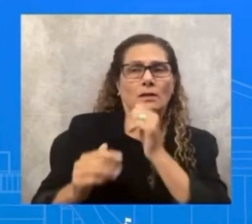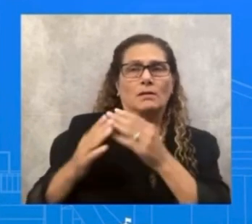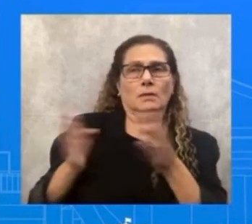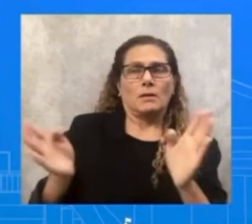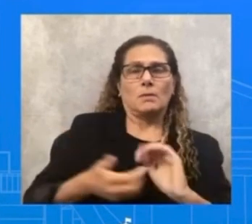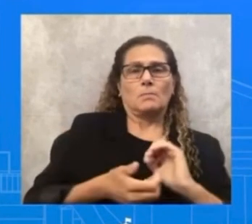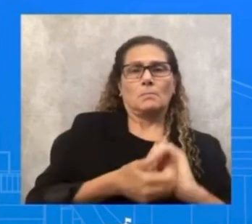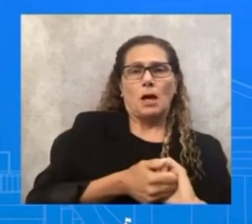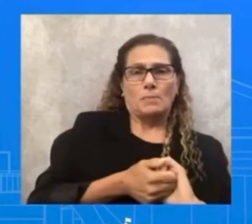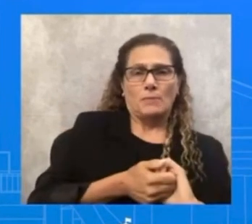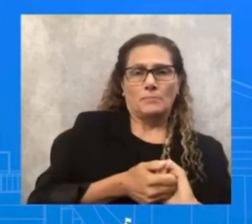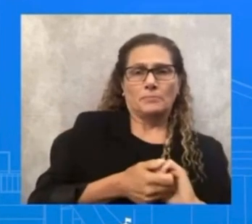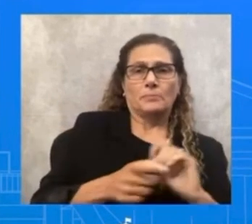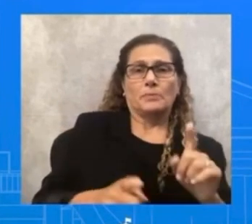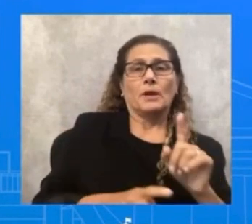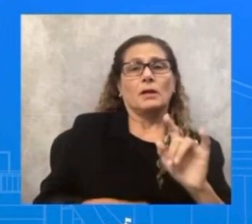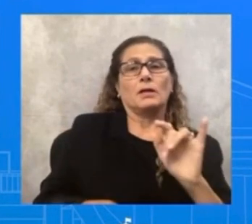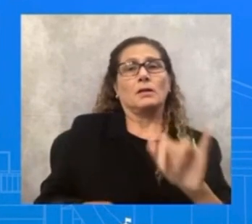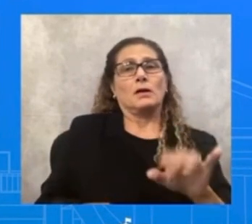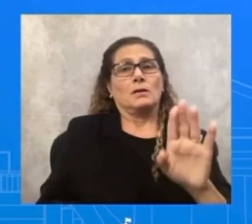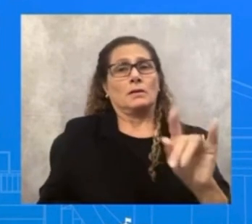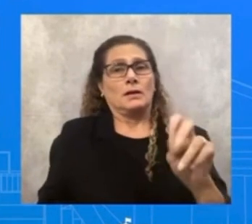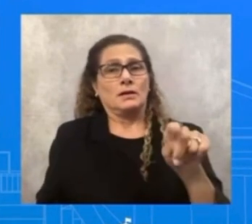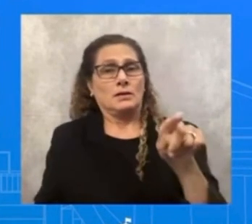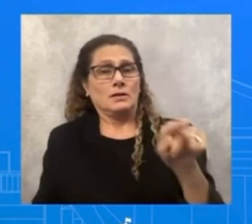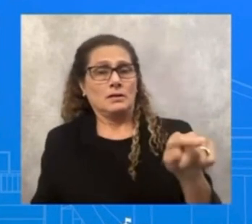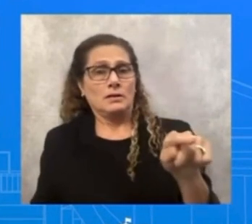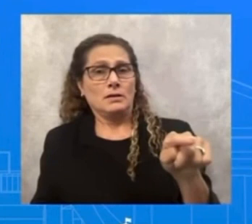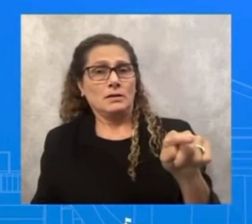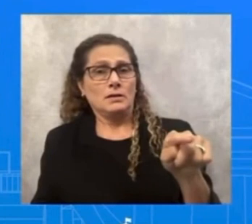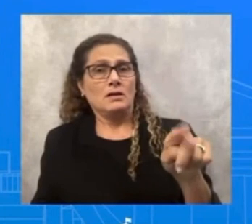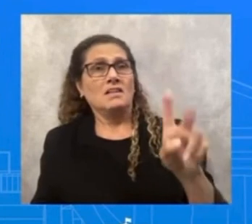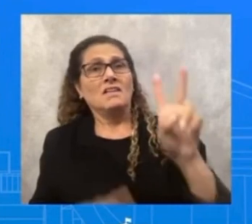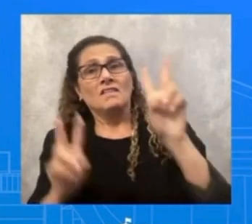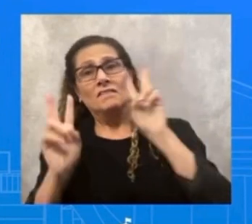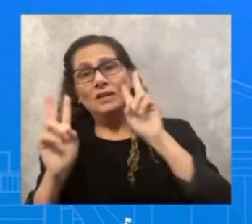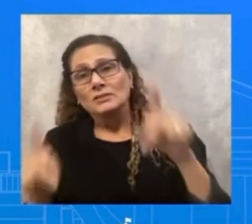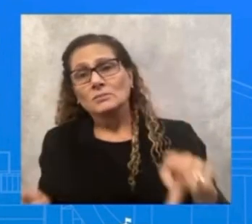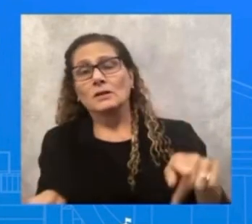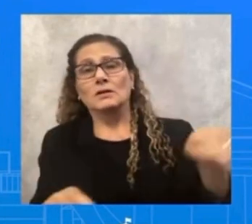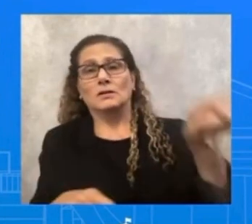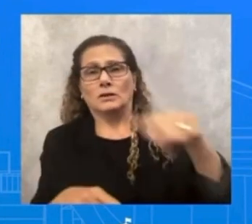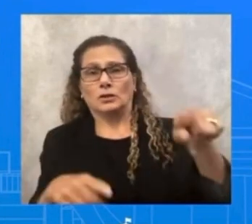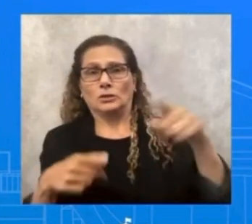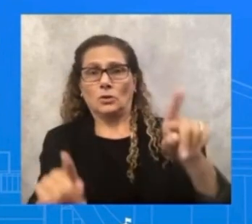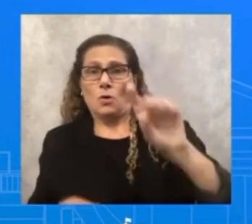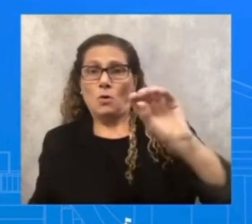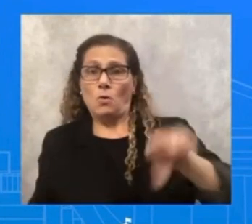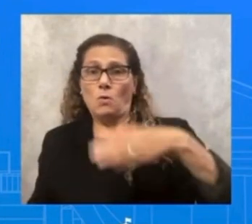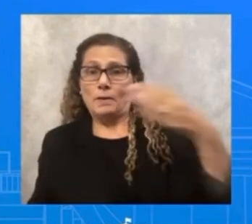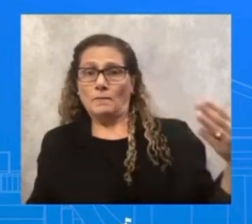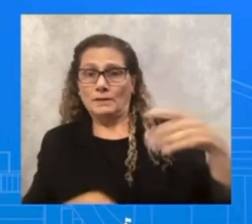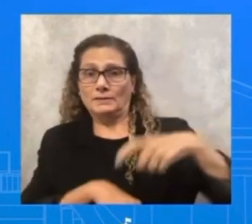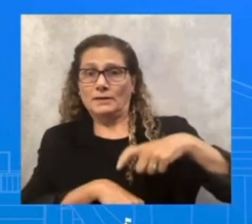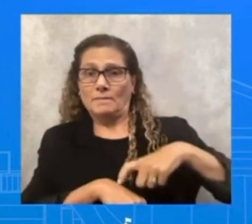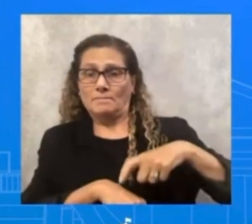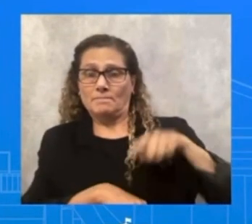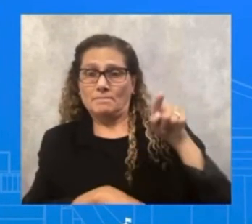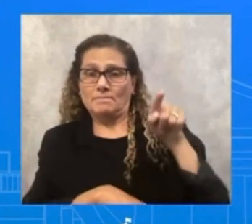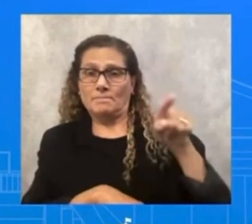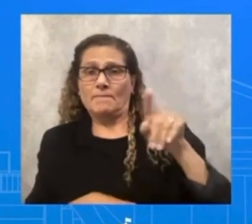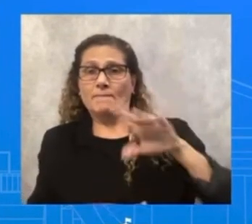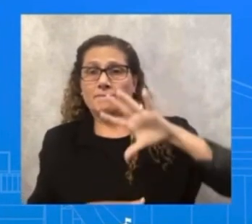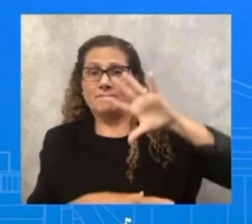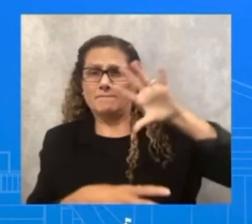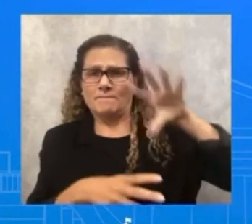Vice President Biden oversaw a lot of the stimulus spending, but didn't foresee the $528 million